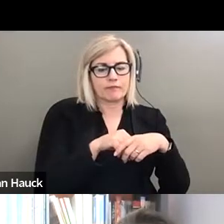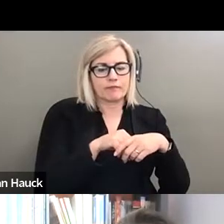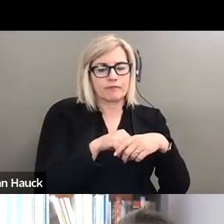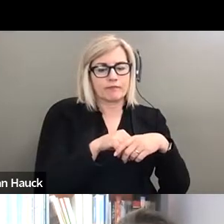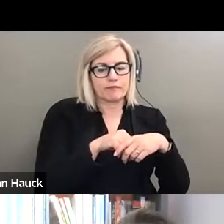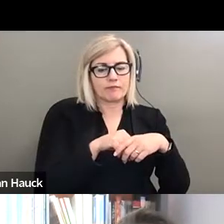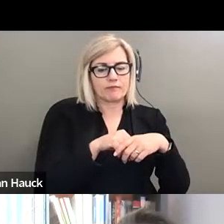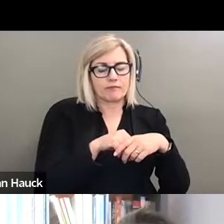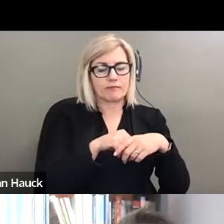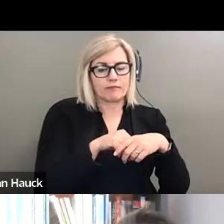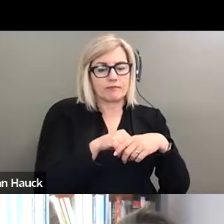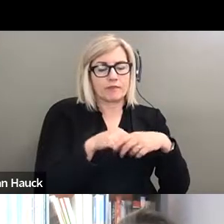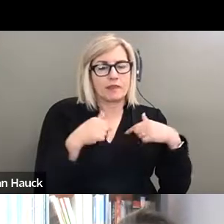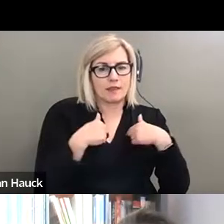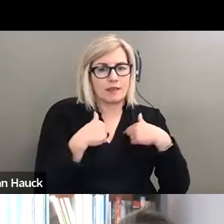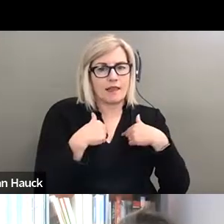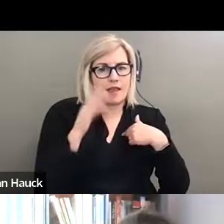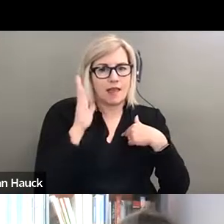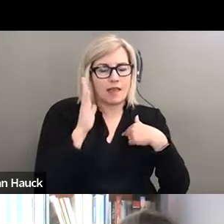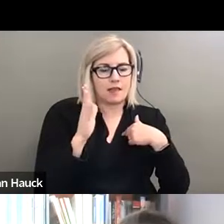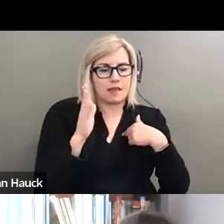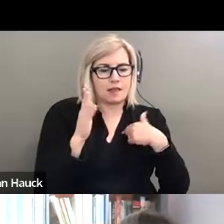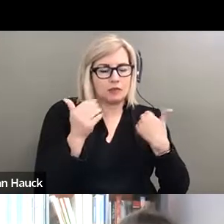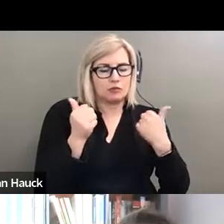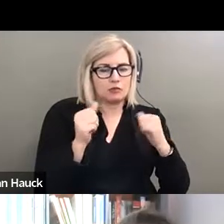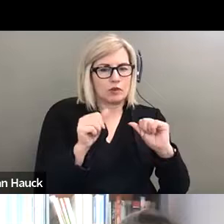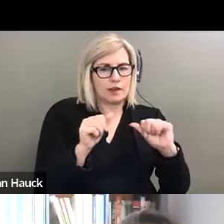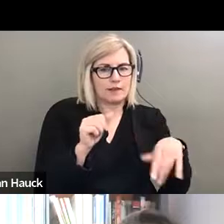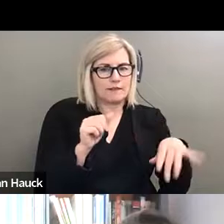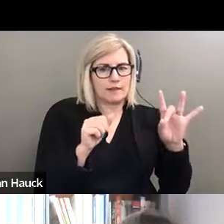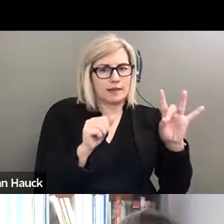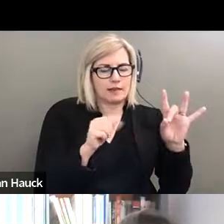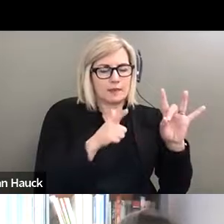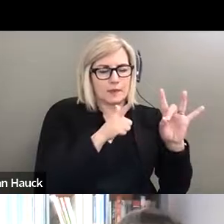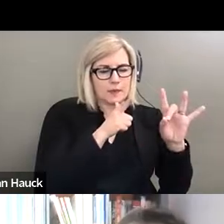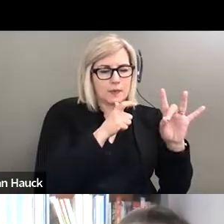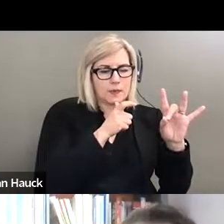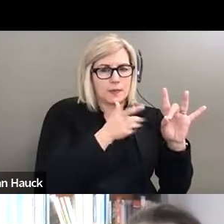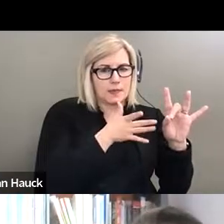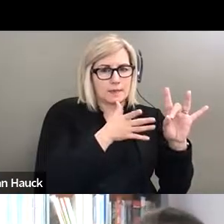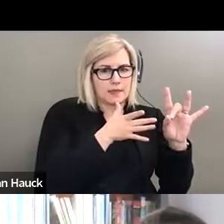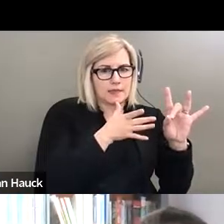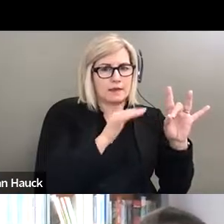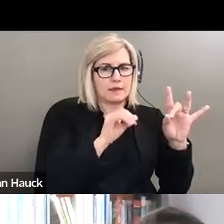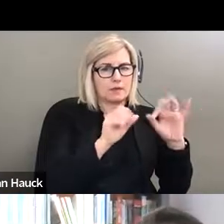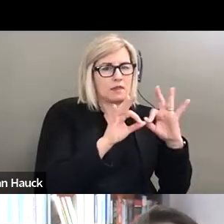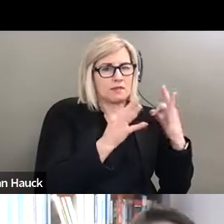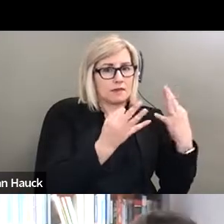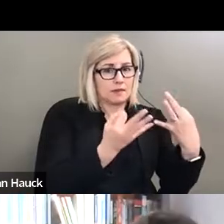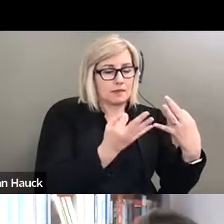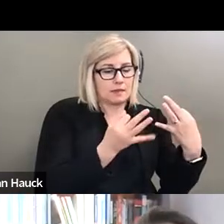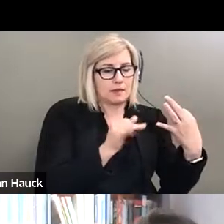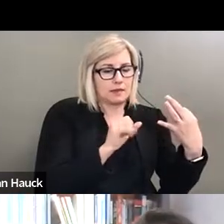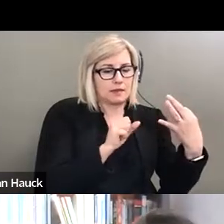I will try to find out who that mother is or who the family is, and